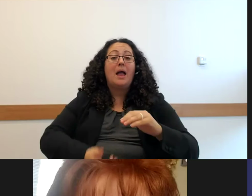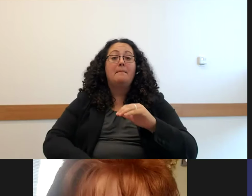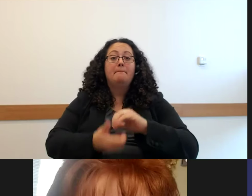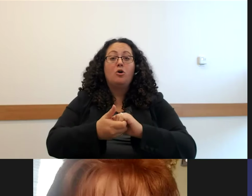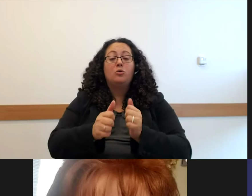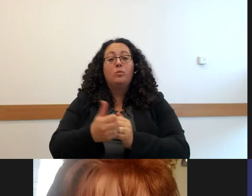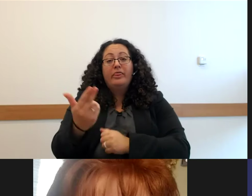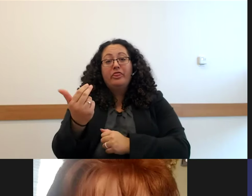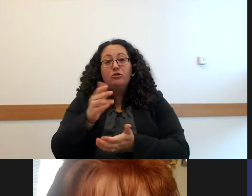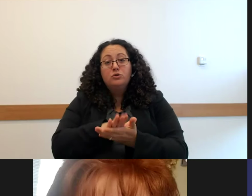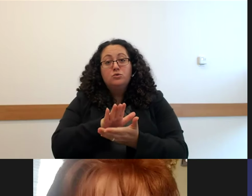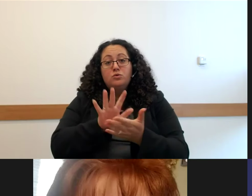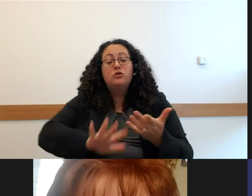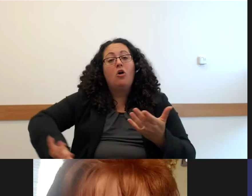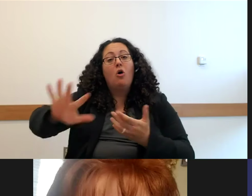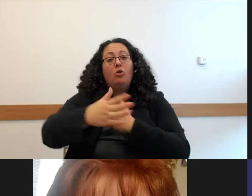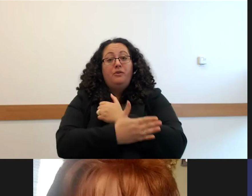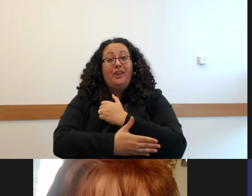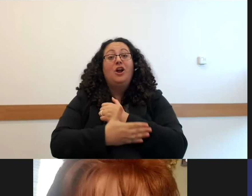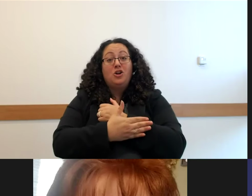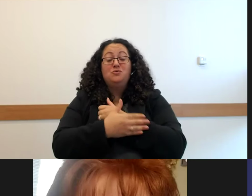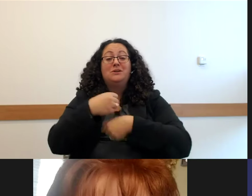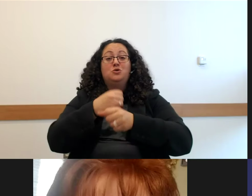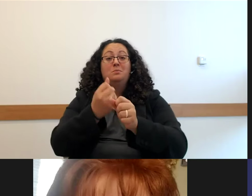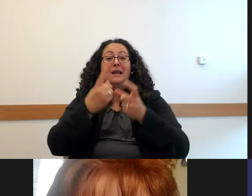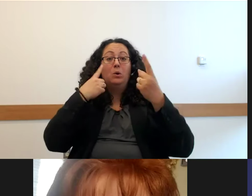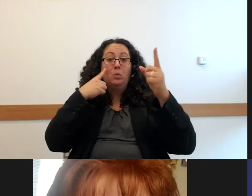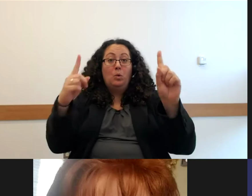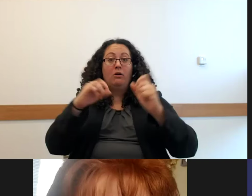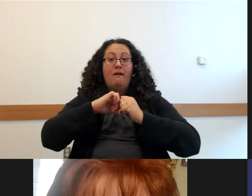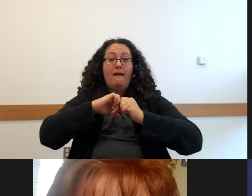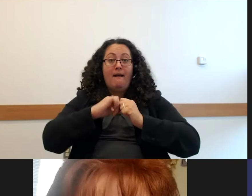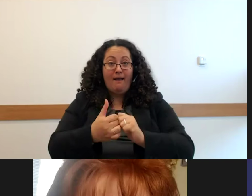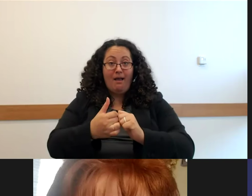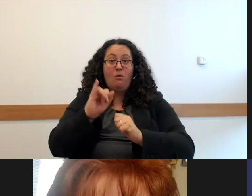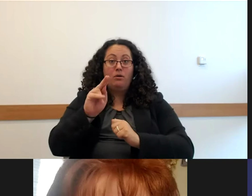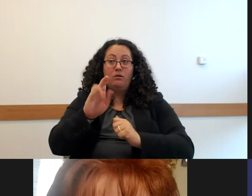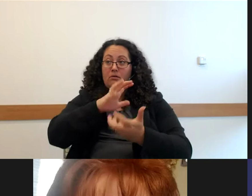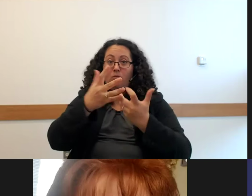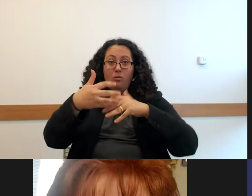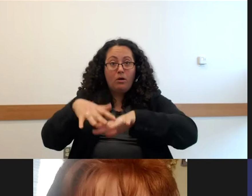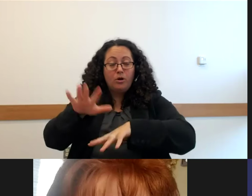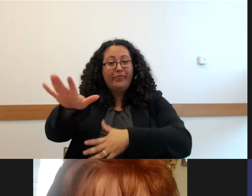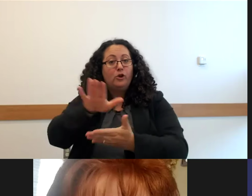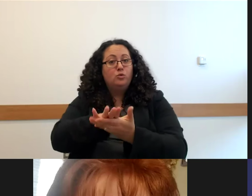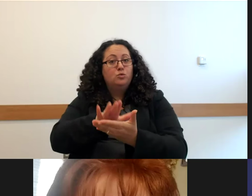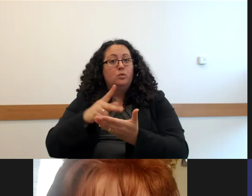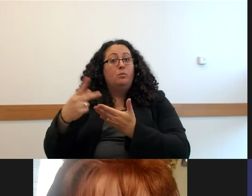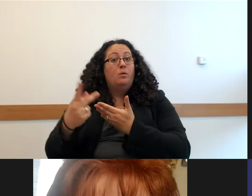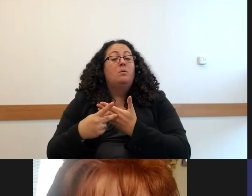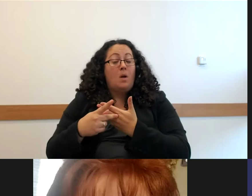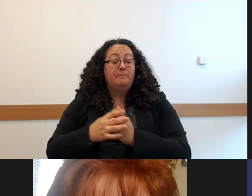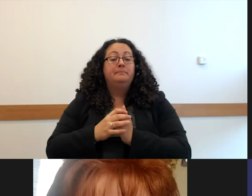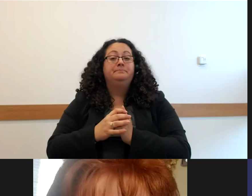13 other schools across the country on how to make this work and how to get this incorporated into their school programs.